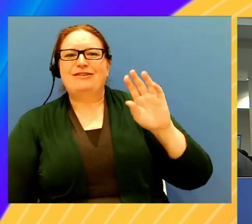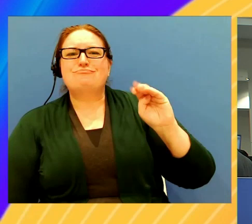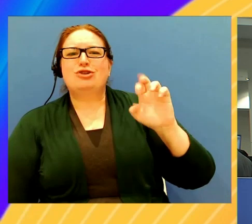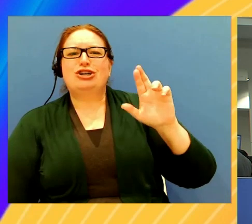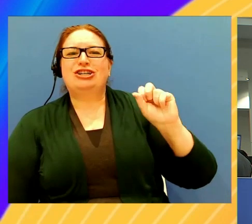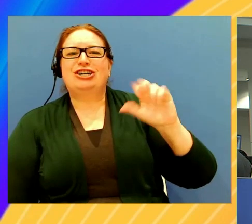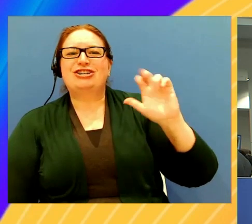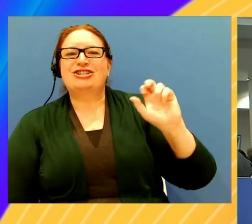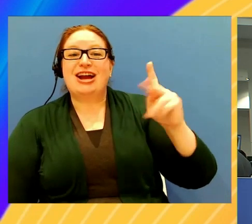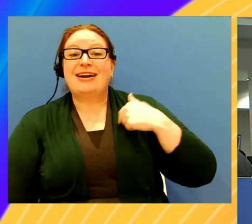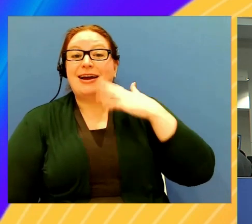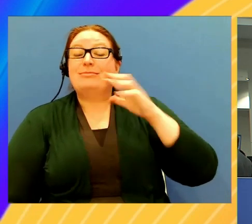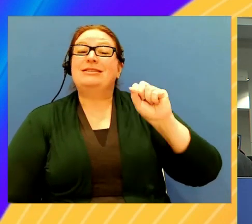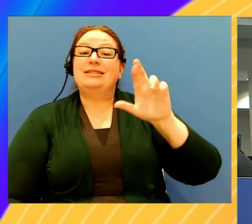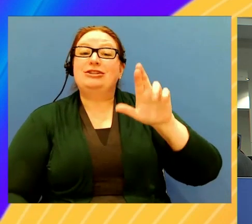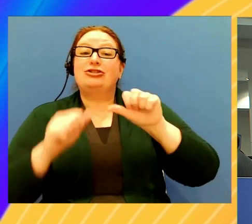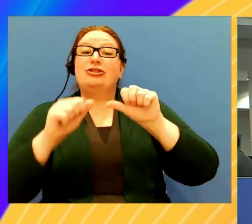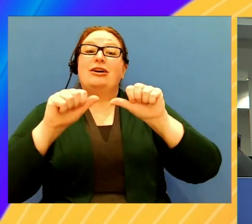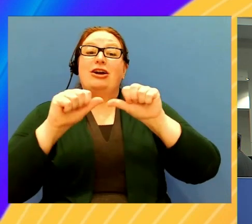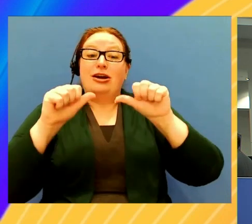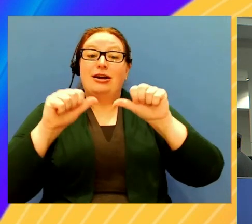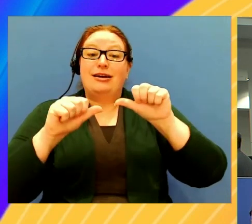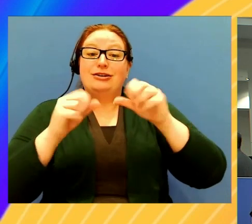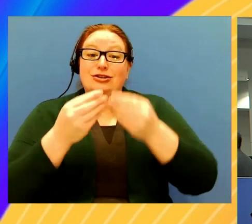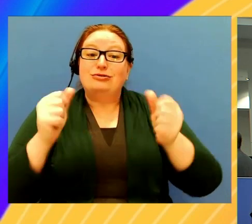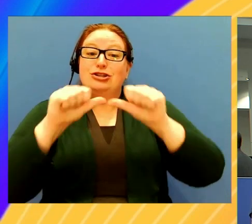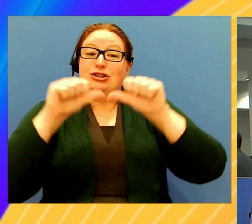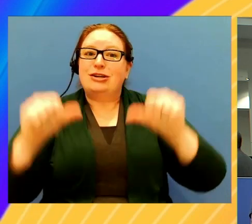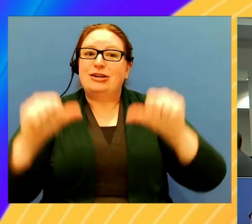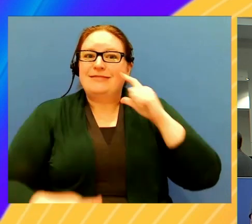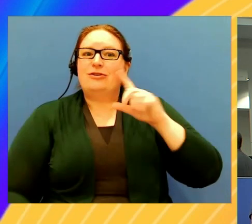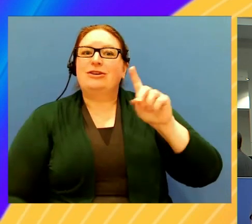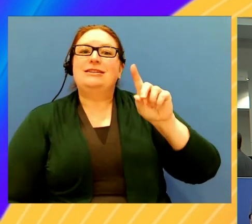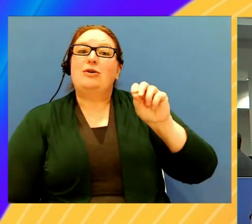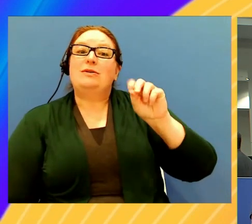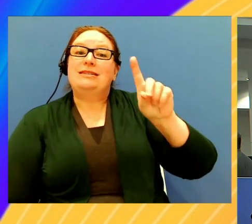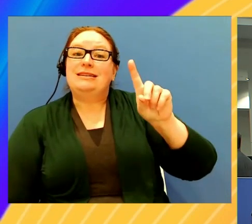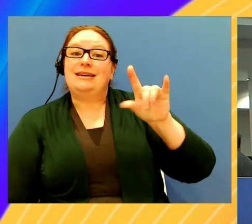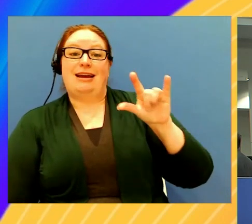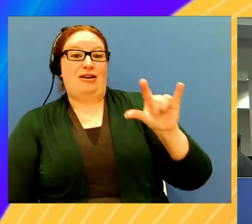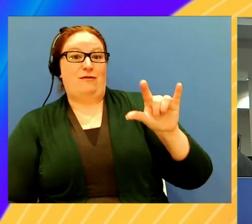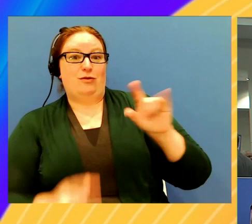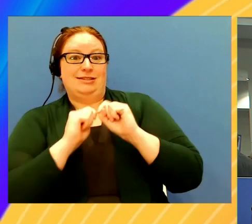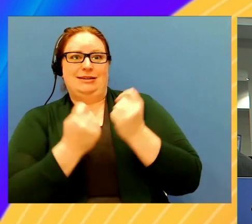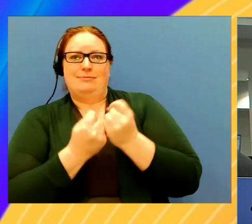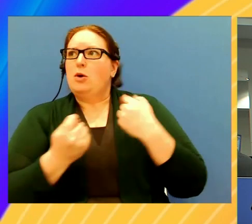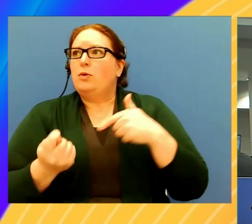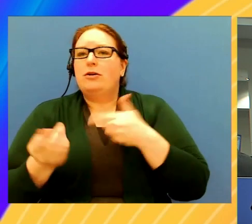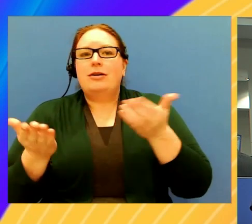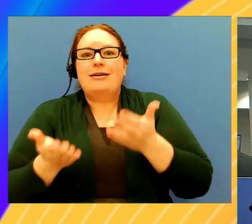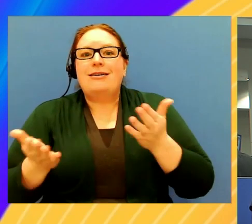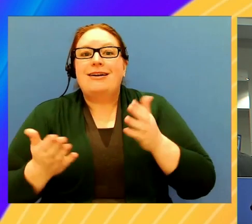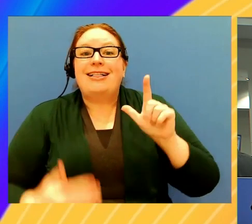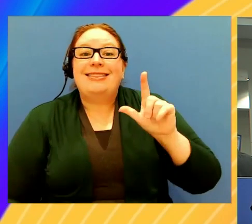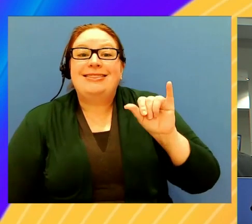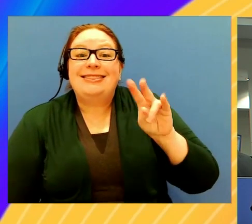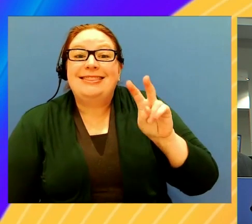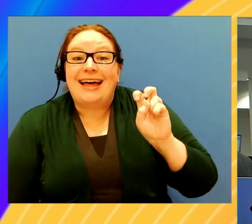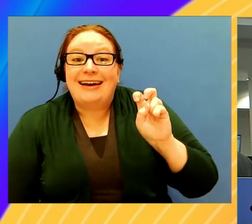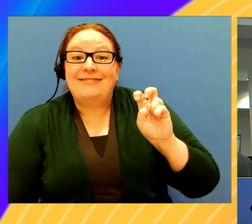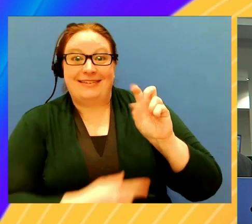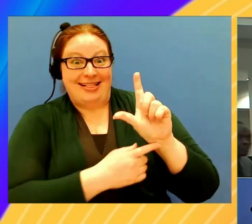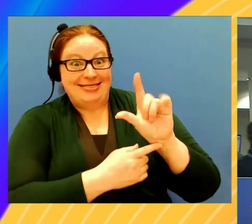solutions architect on our DoD Air Force team, and we are here live. And when I say live, I